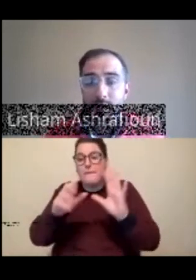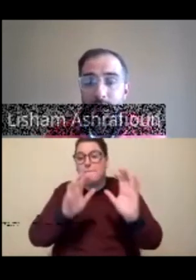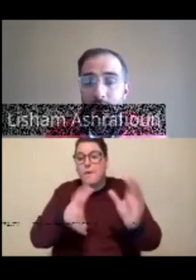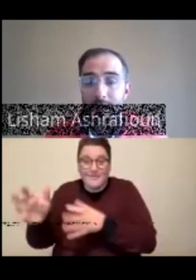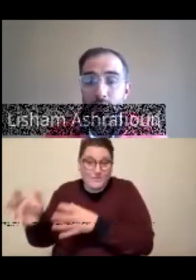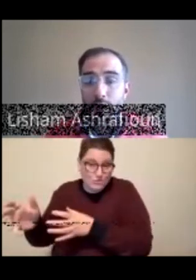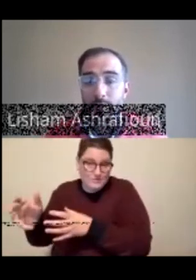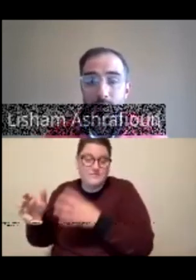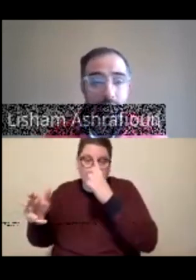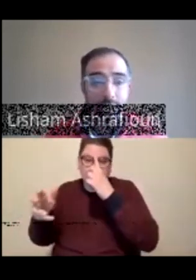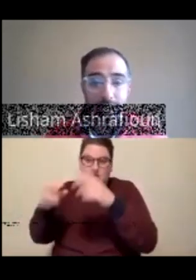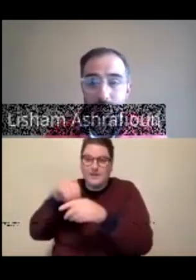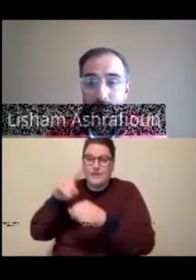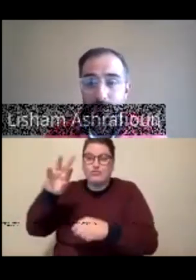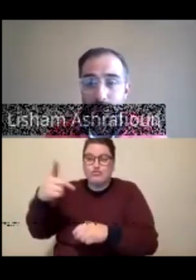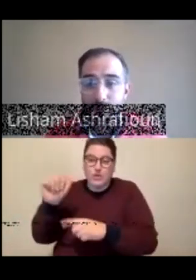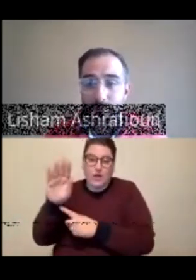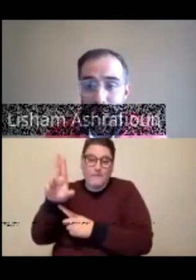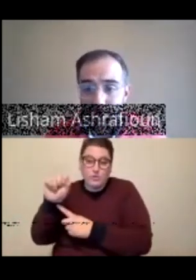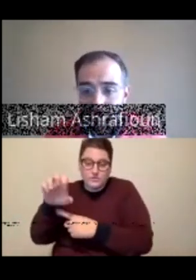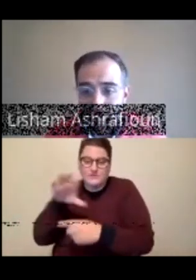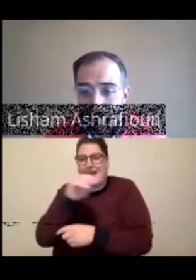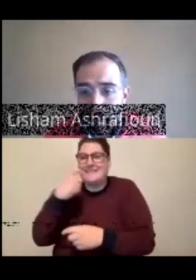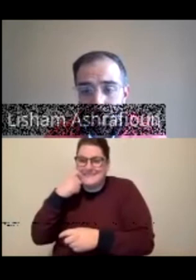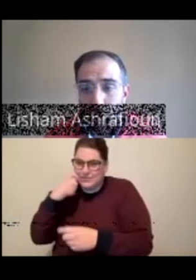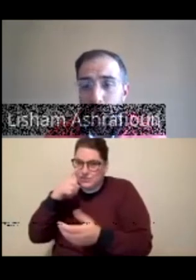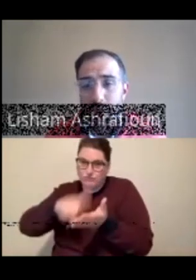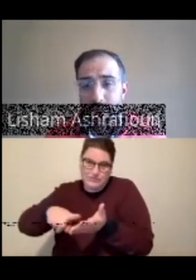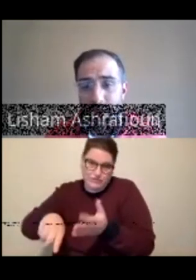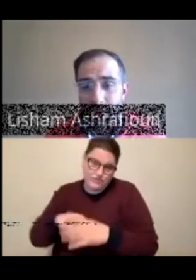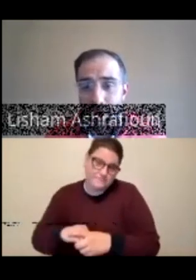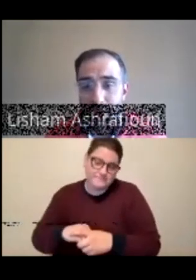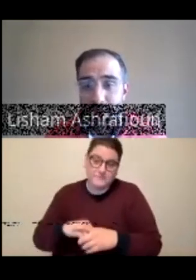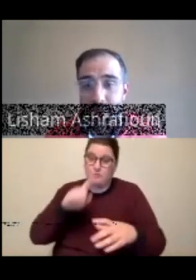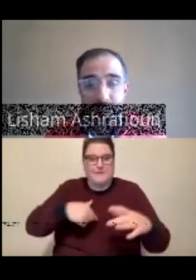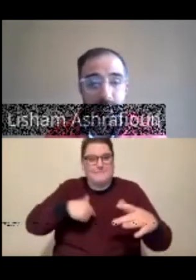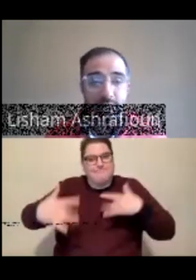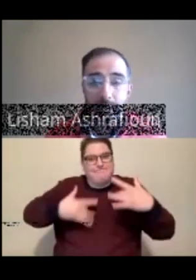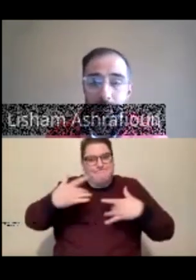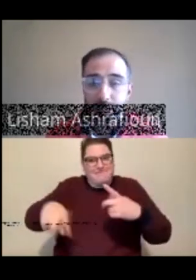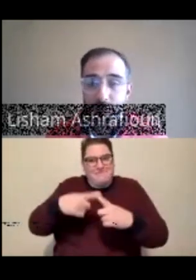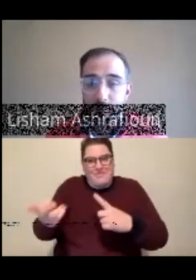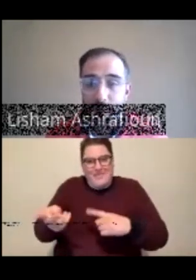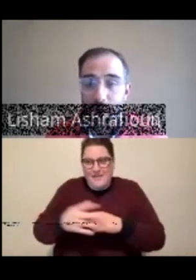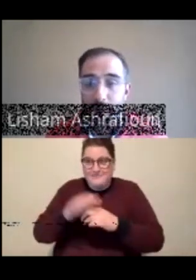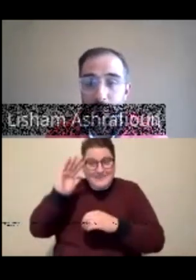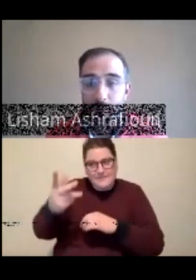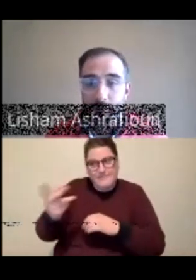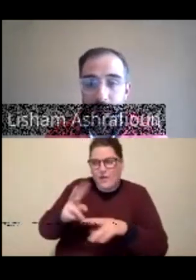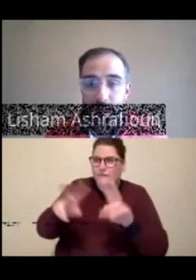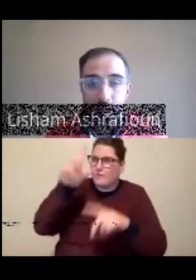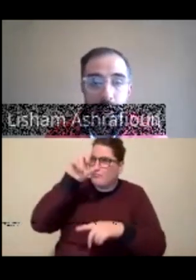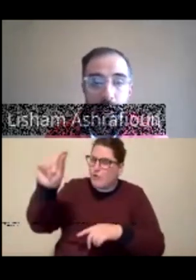populations in drug abuse and addiction research. So we're really excited about this. They seem to be extremely bright